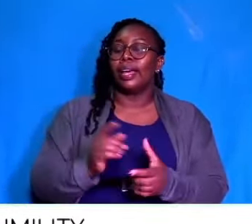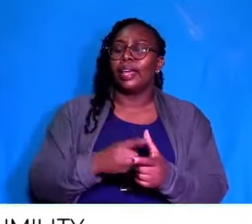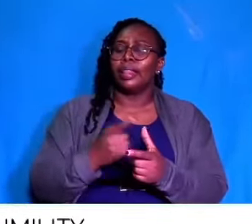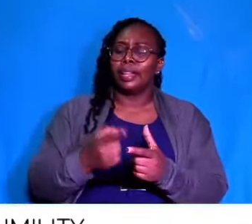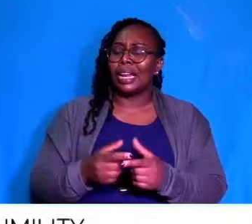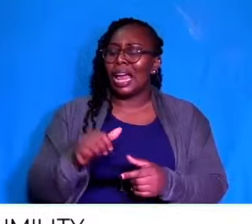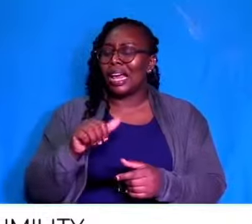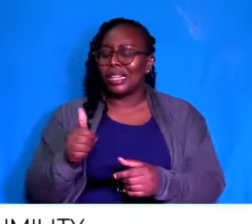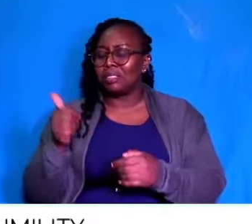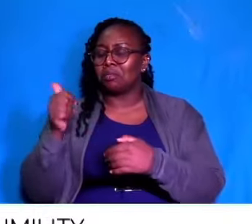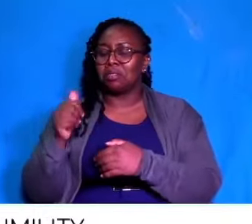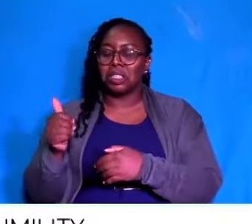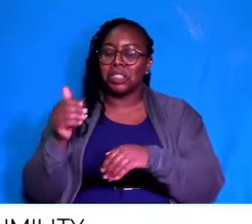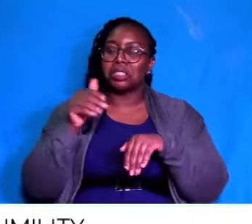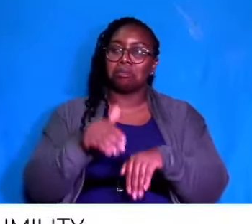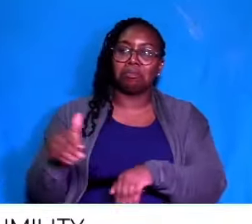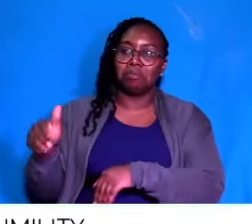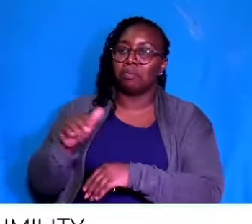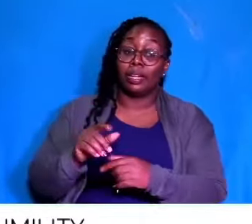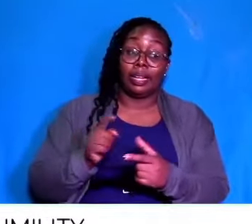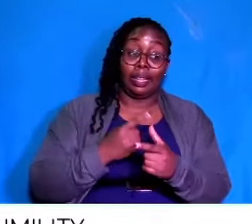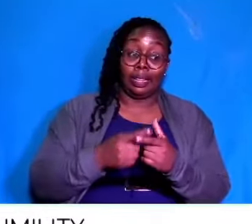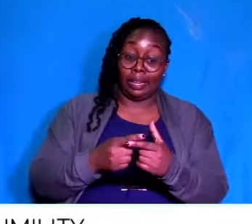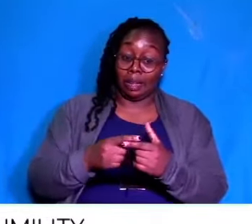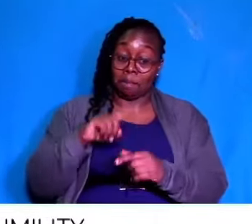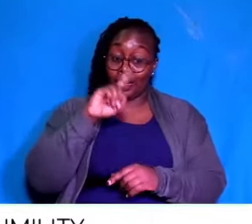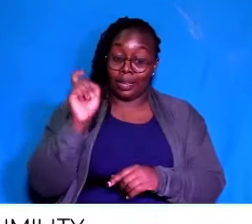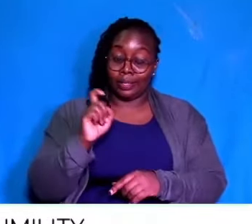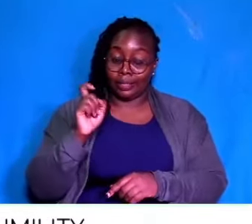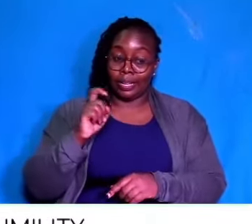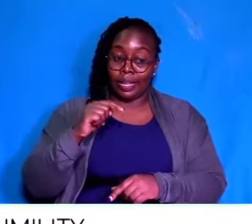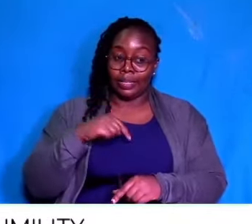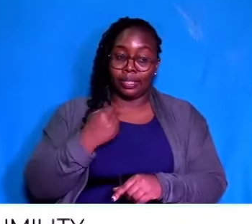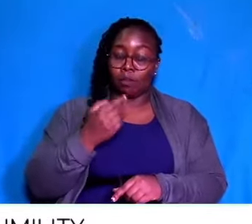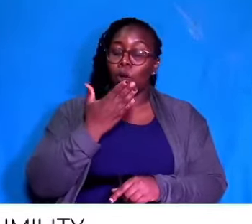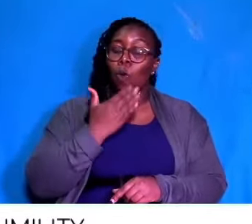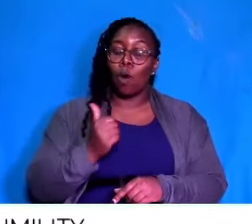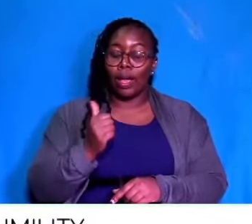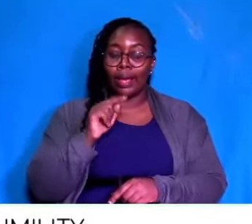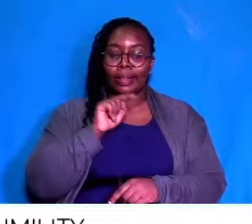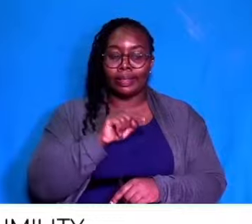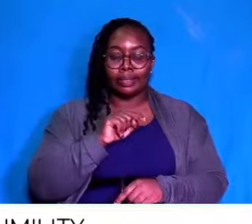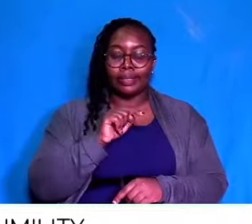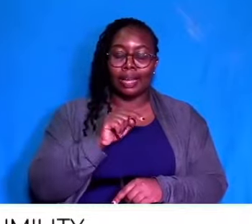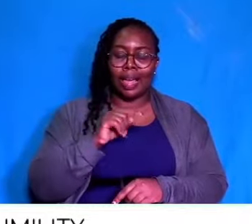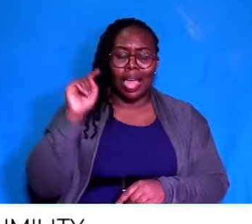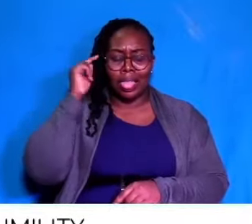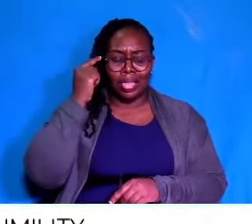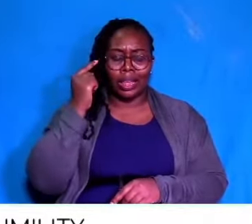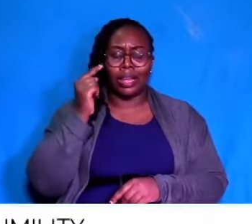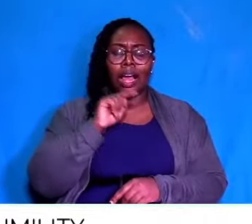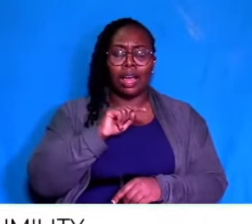people? And I said, let me ask about who are the